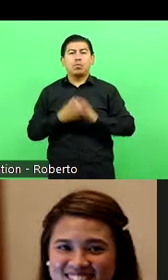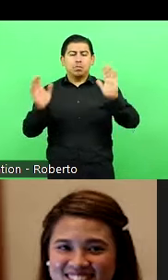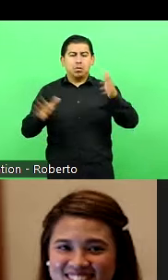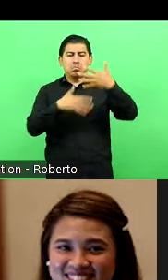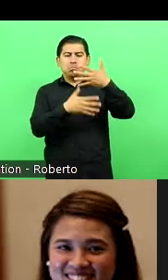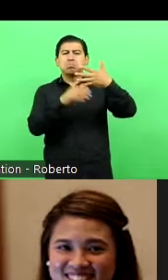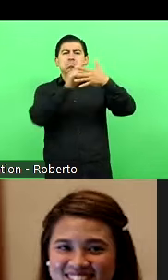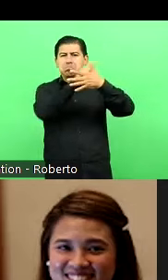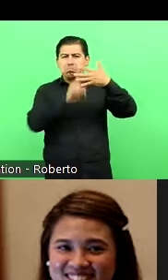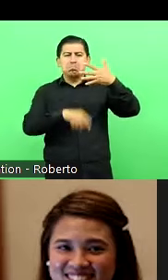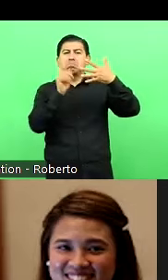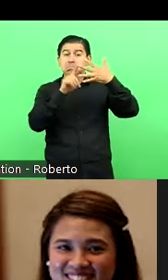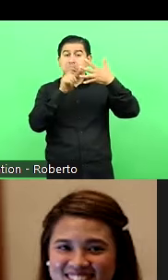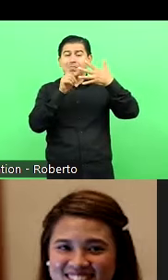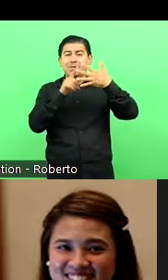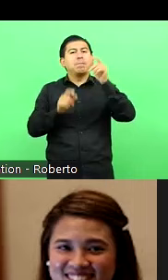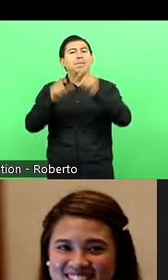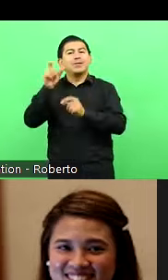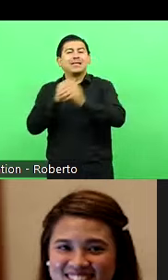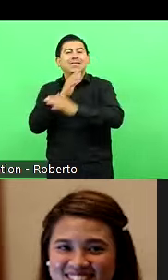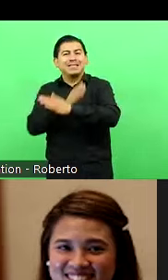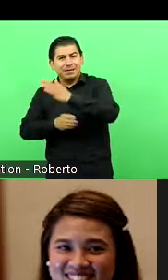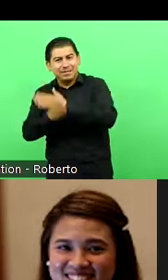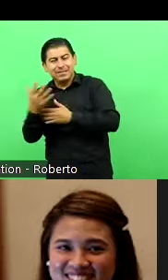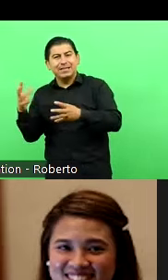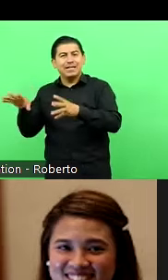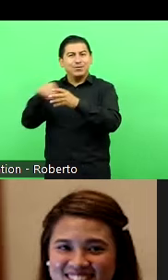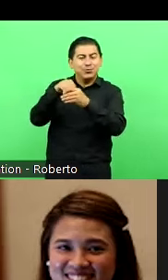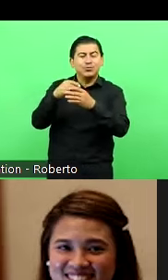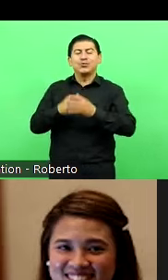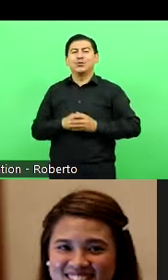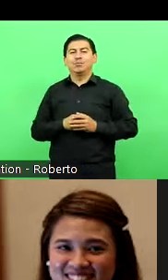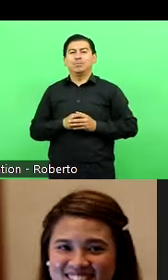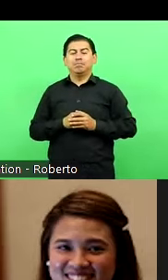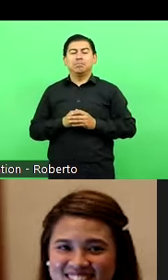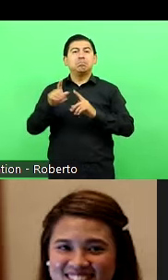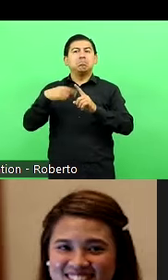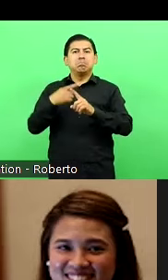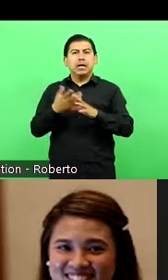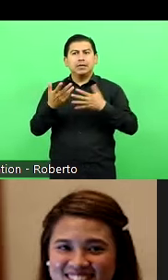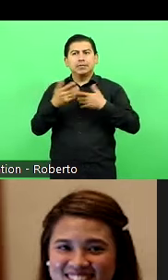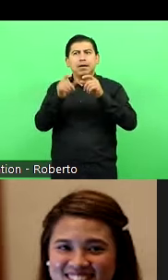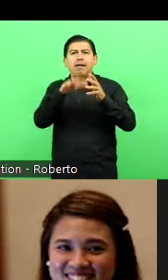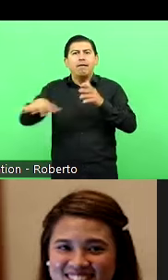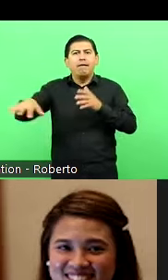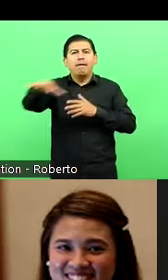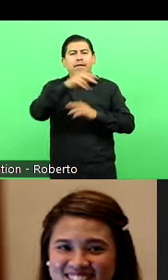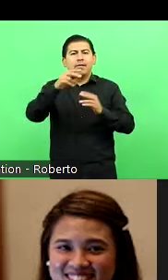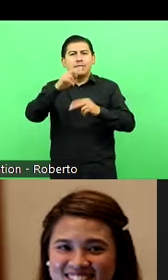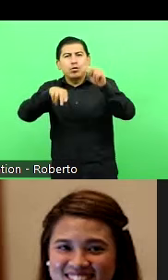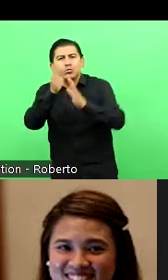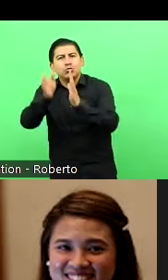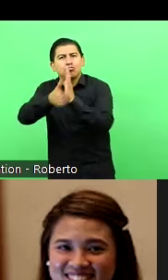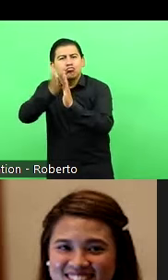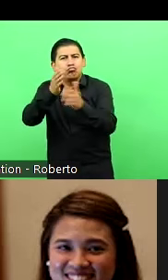capacities, gaps in infrastructure resilience, and gaps of inclusion and recovery or building back better. So